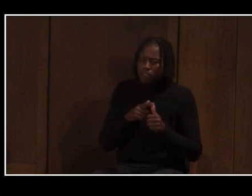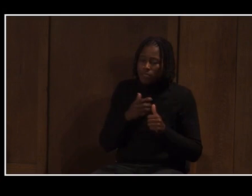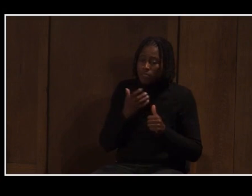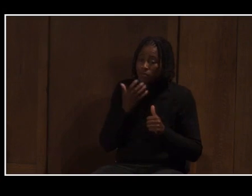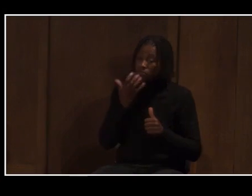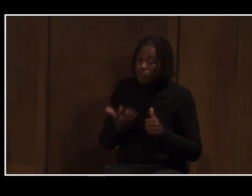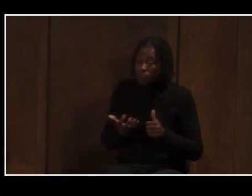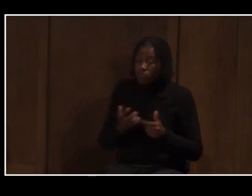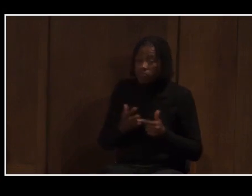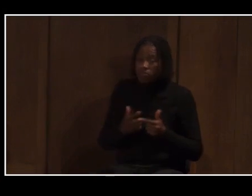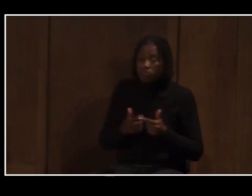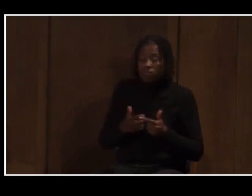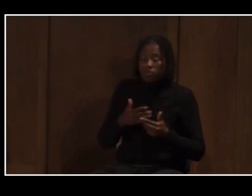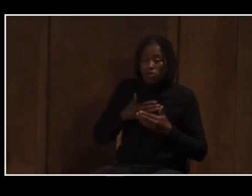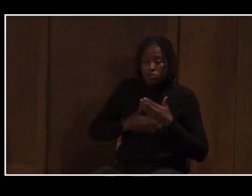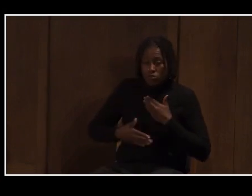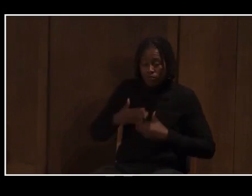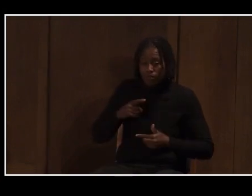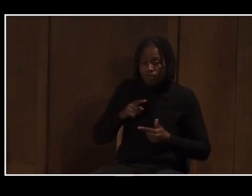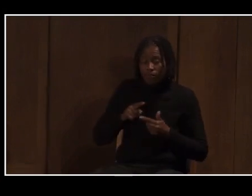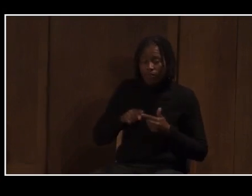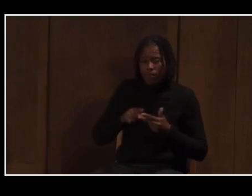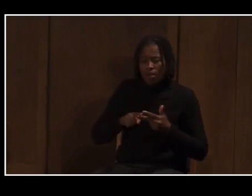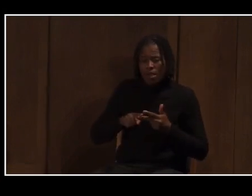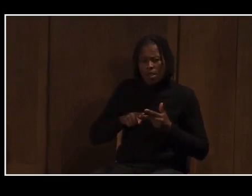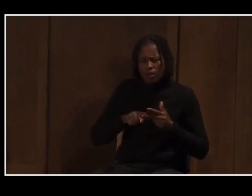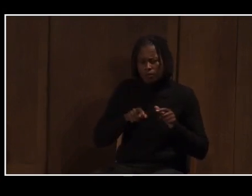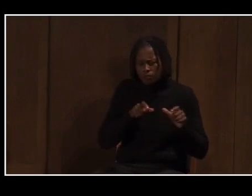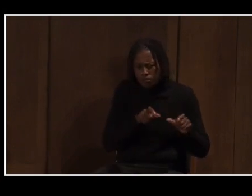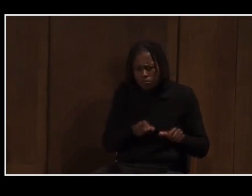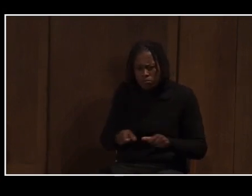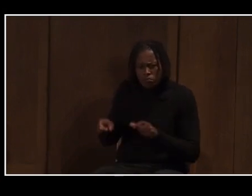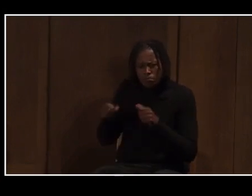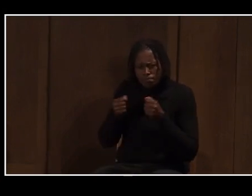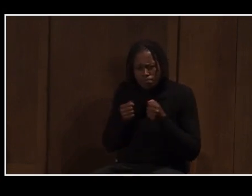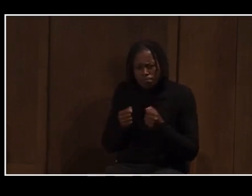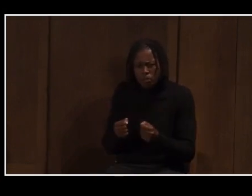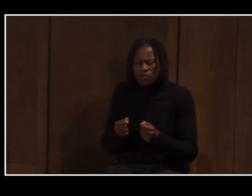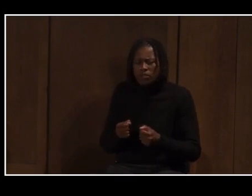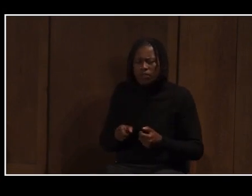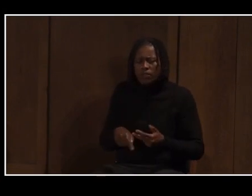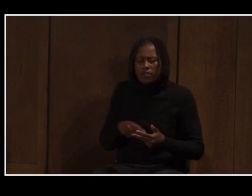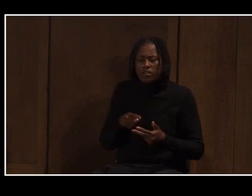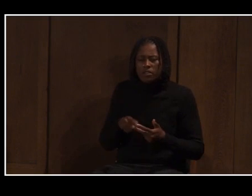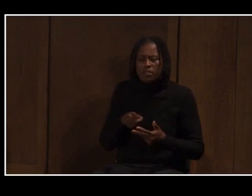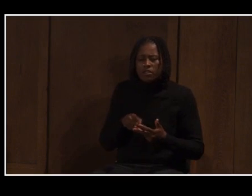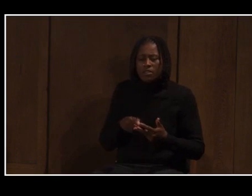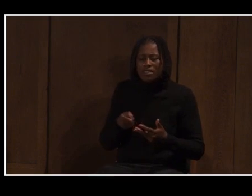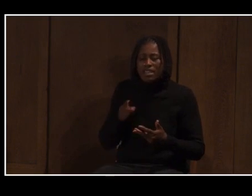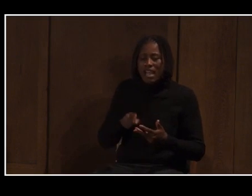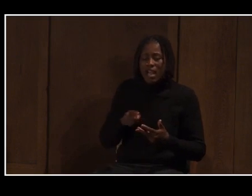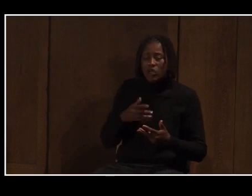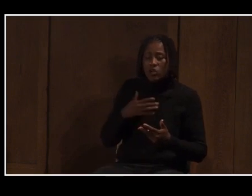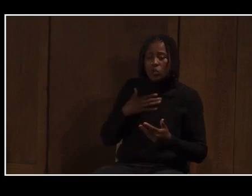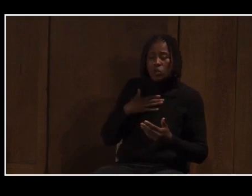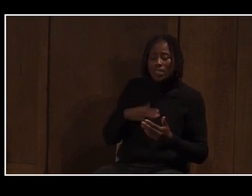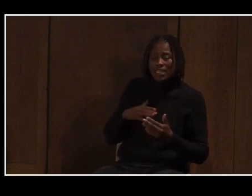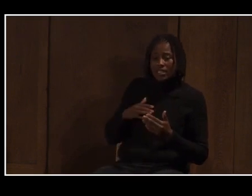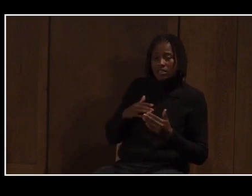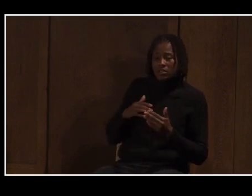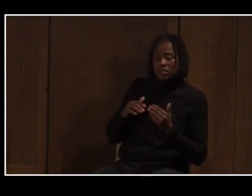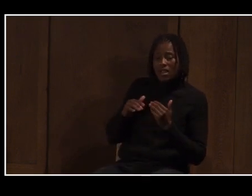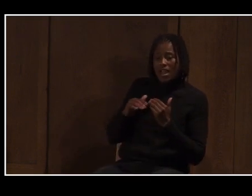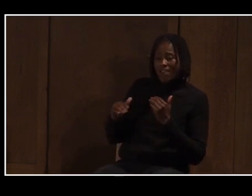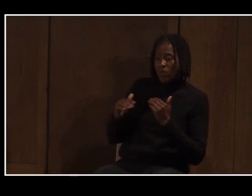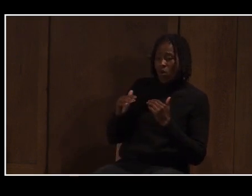patience, it requires perseverance, and it requires the level of infrastructure and collegiality that only we